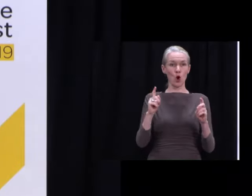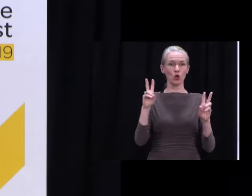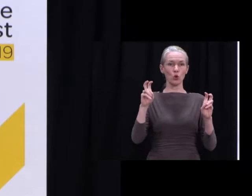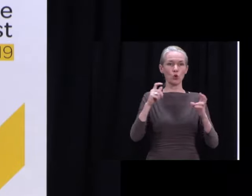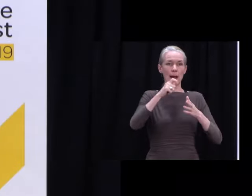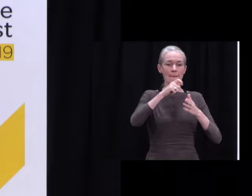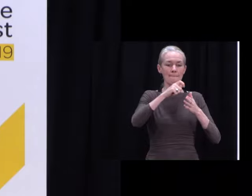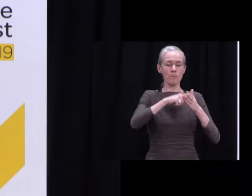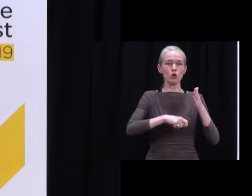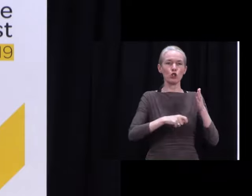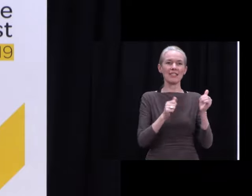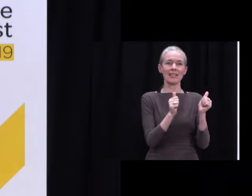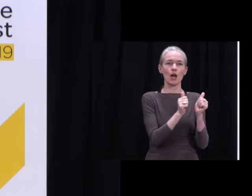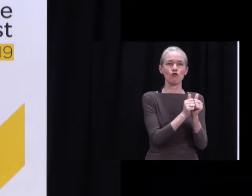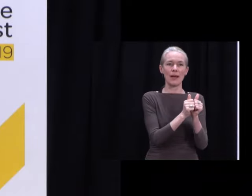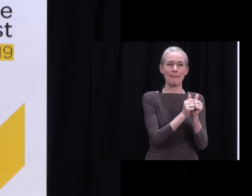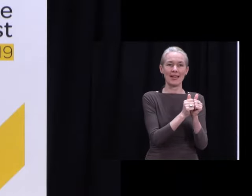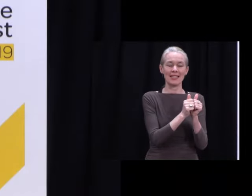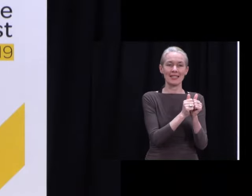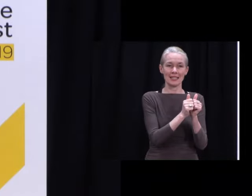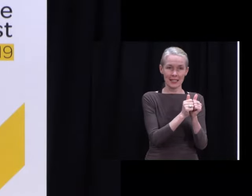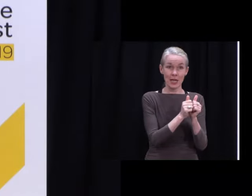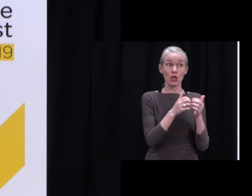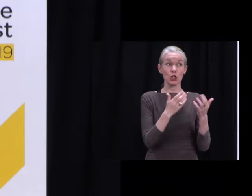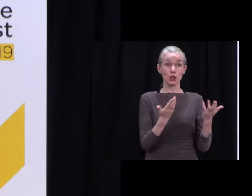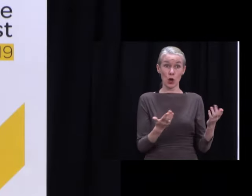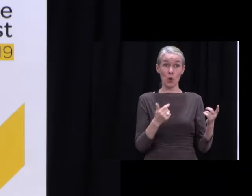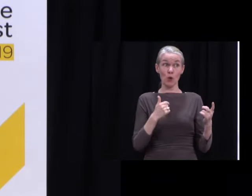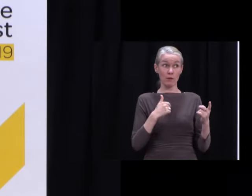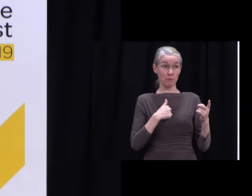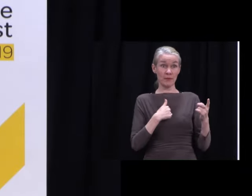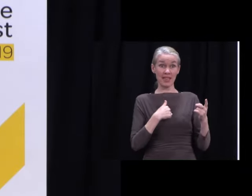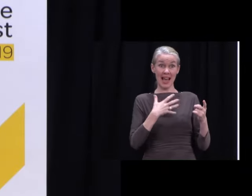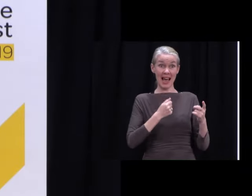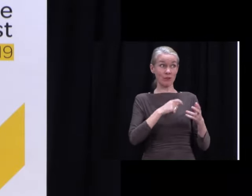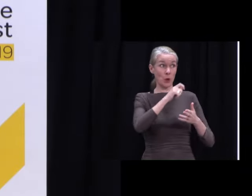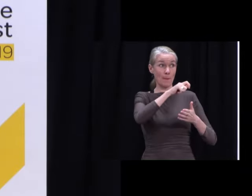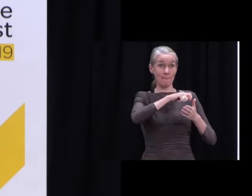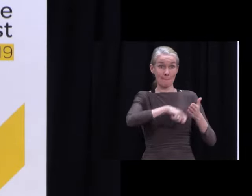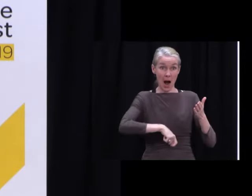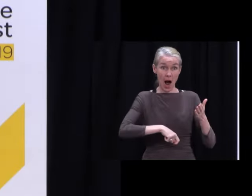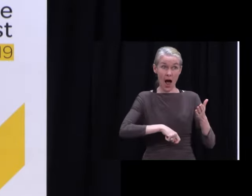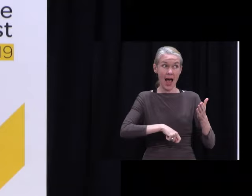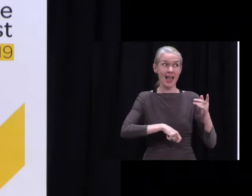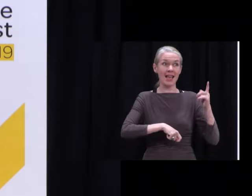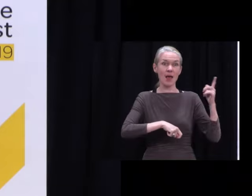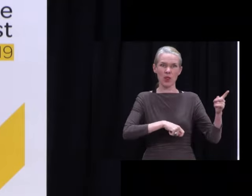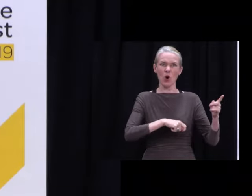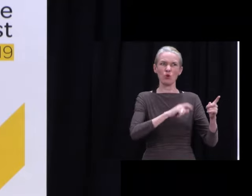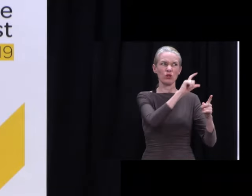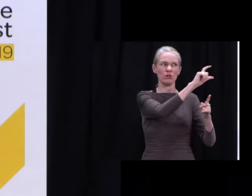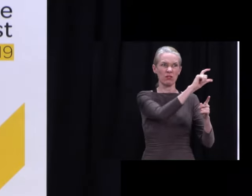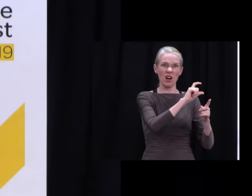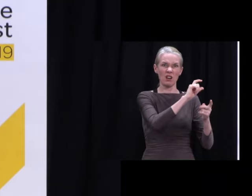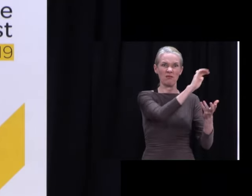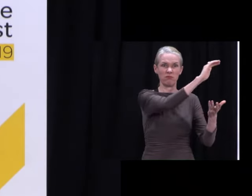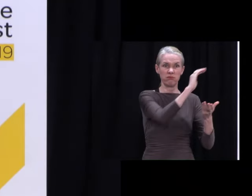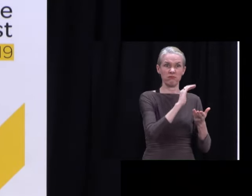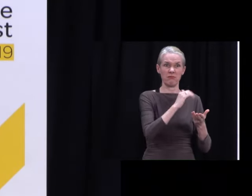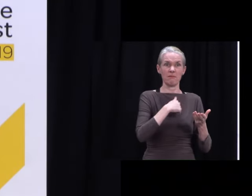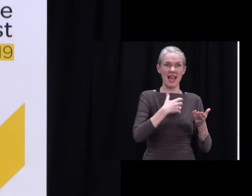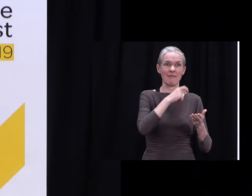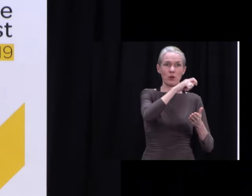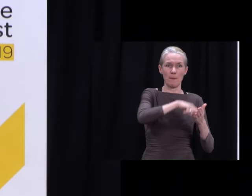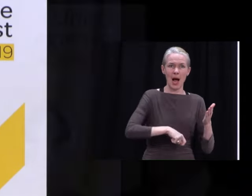have to buy them, even if a country is taking them back in the future. You have to have a purchase arrangement in place. Dr Bloomfield, how